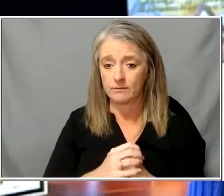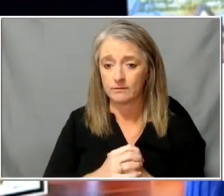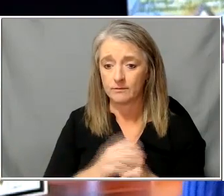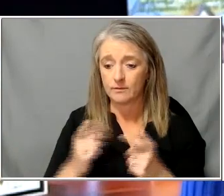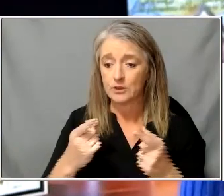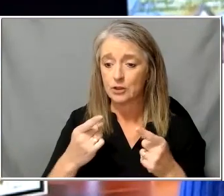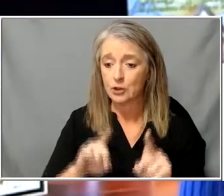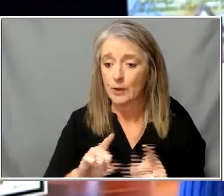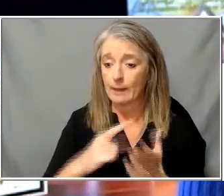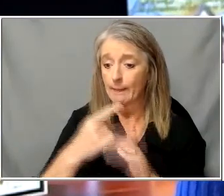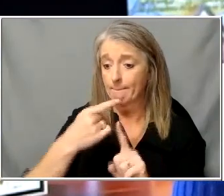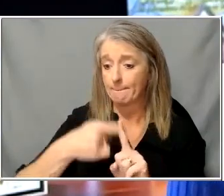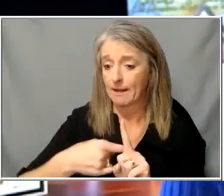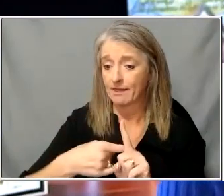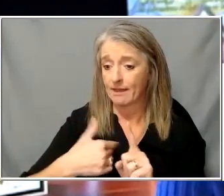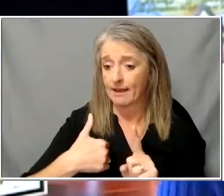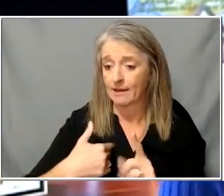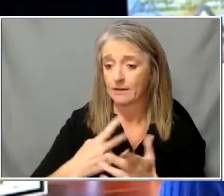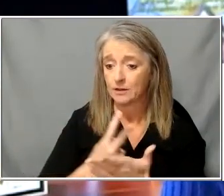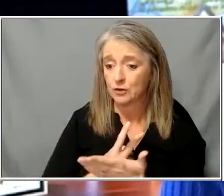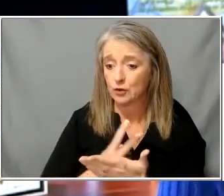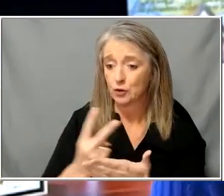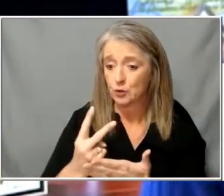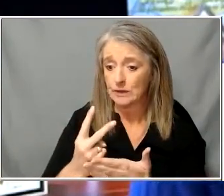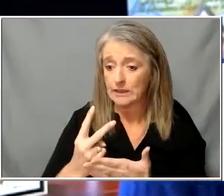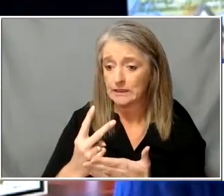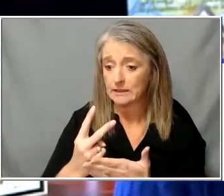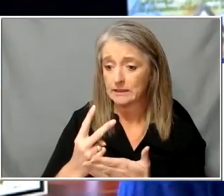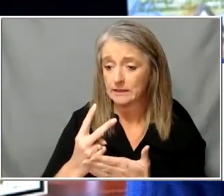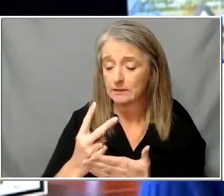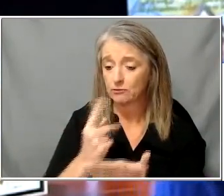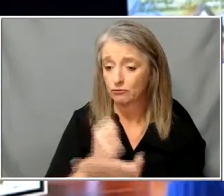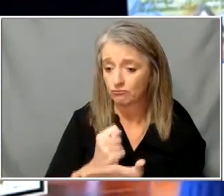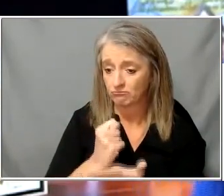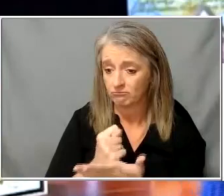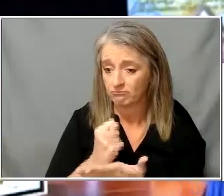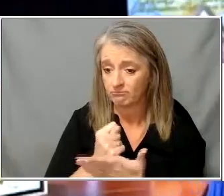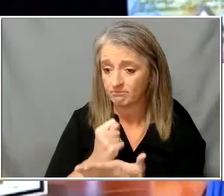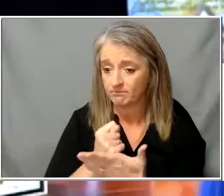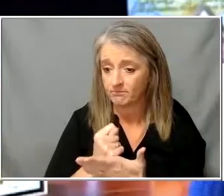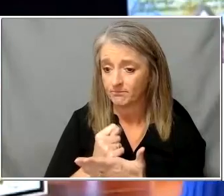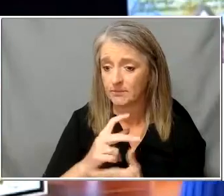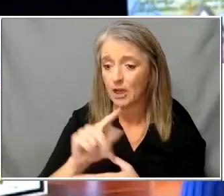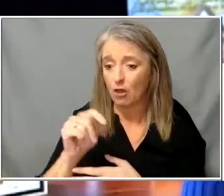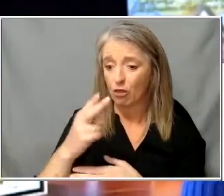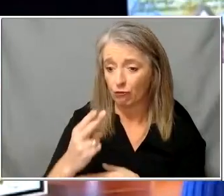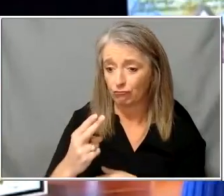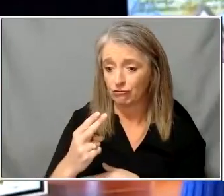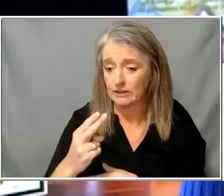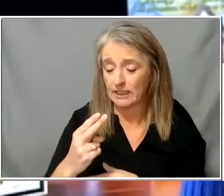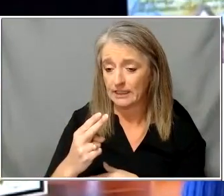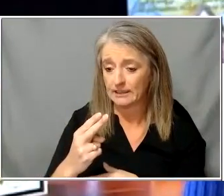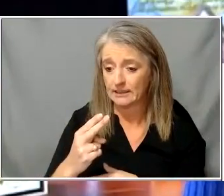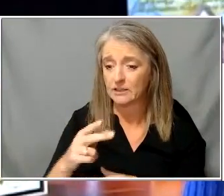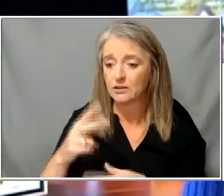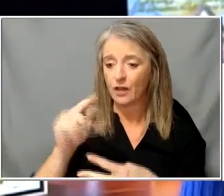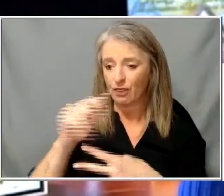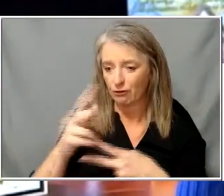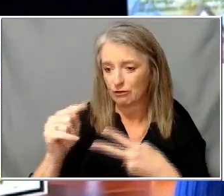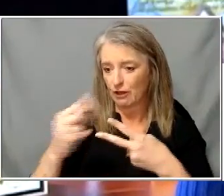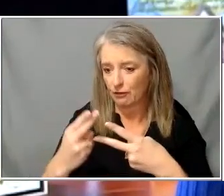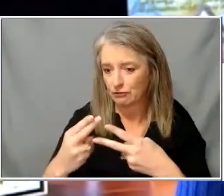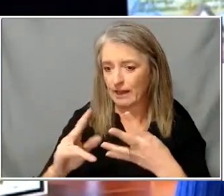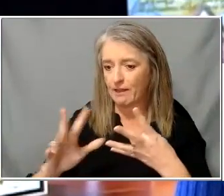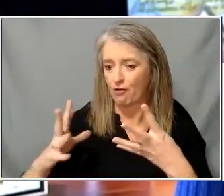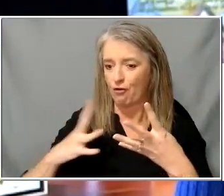during the month, I have 2 weeks on. So I get treatment on a Thursday. So 2 Thursdays, and then I'm